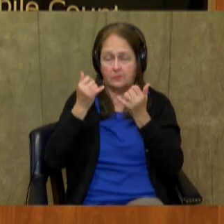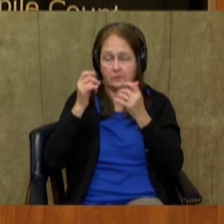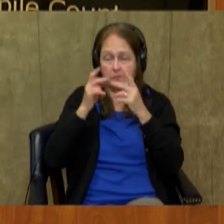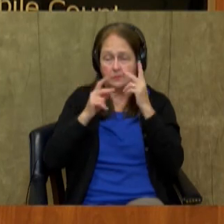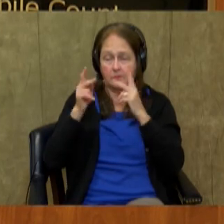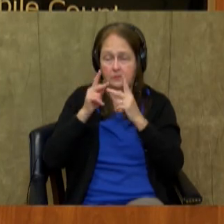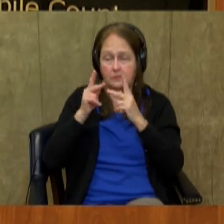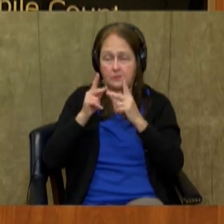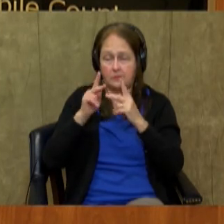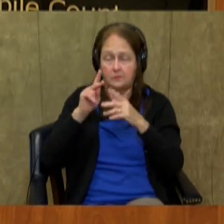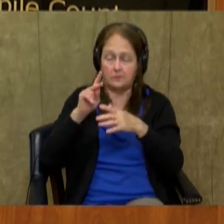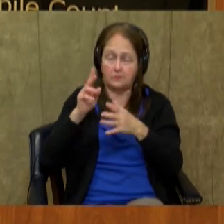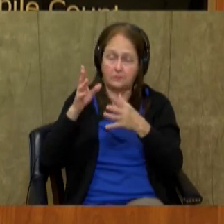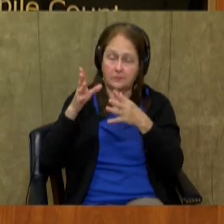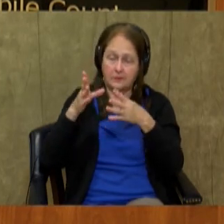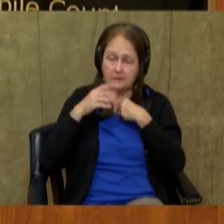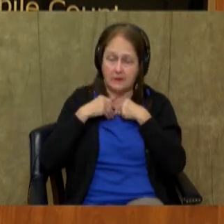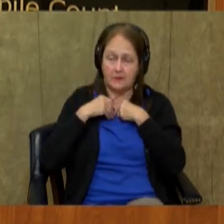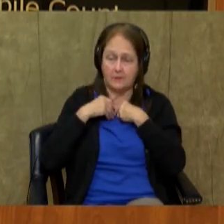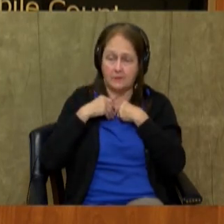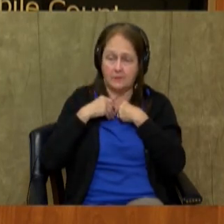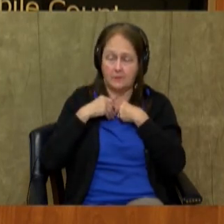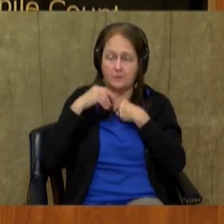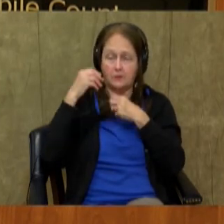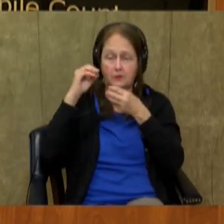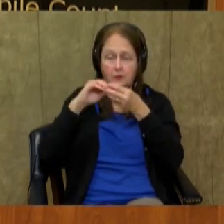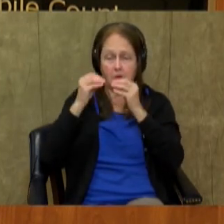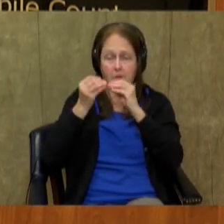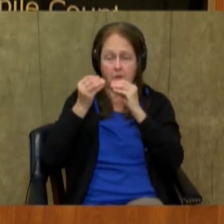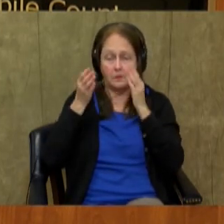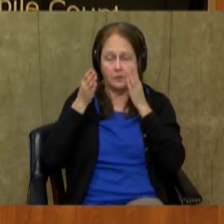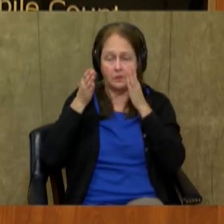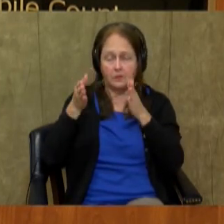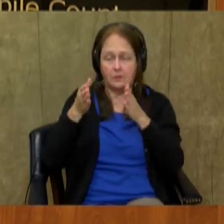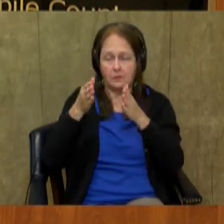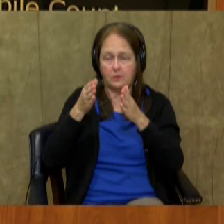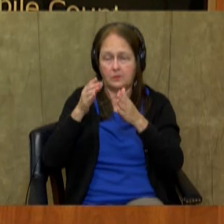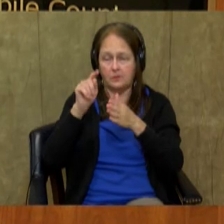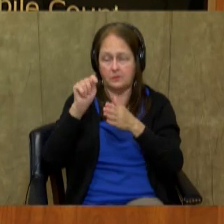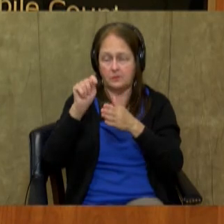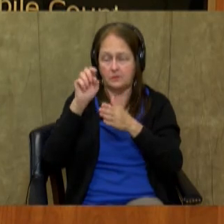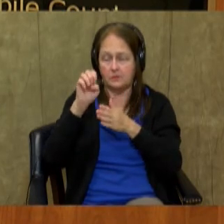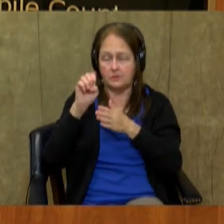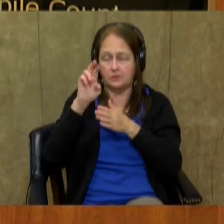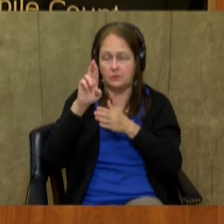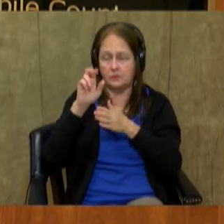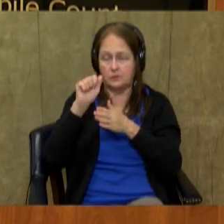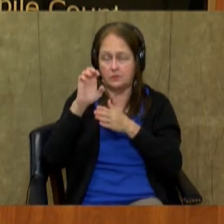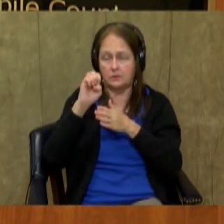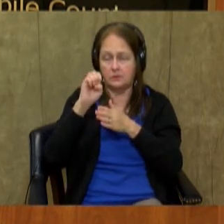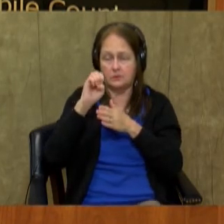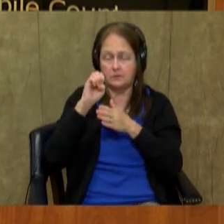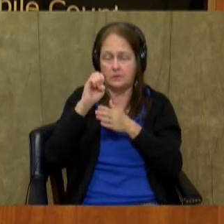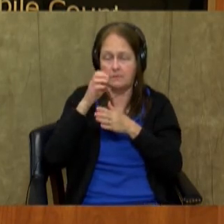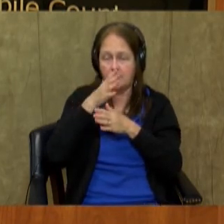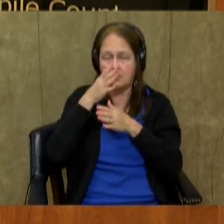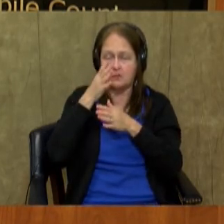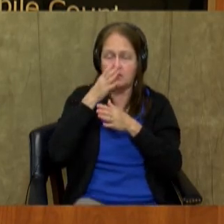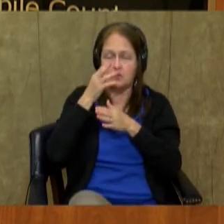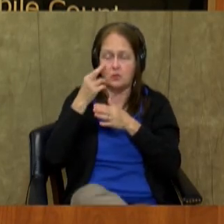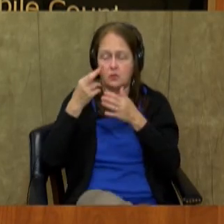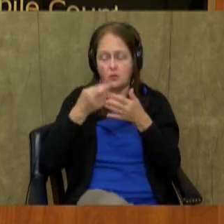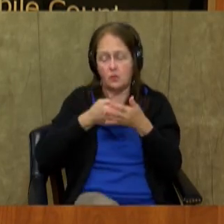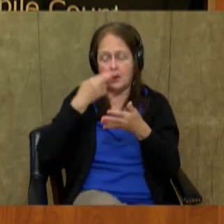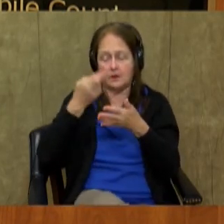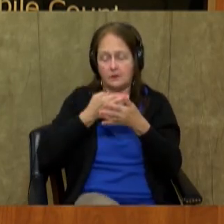But people have adapted to conditions in a number of ways, such as terrace farming, rice cultivation,